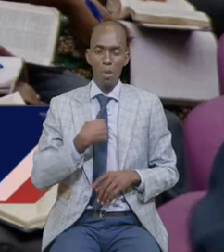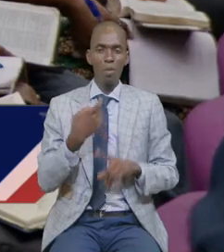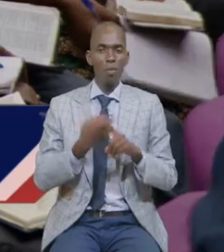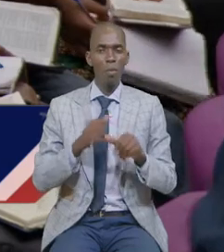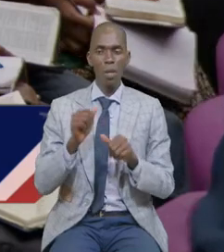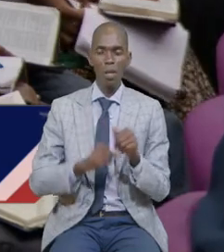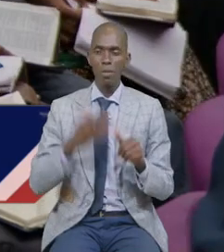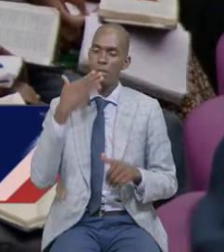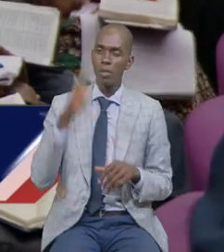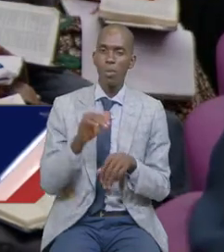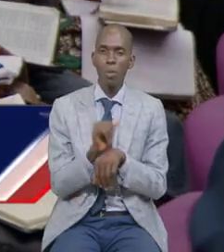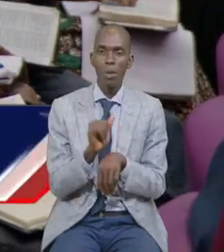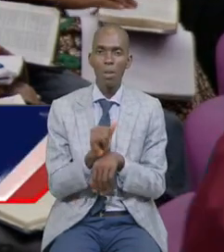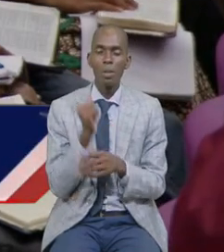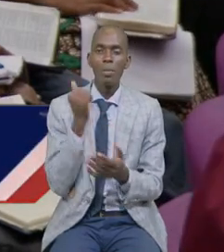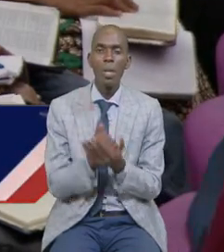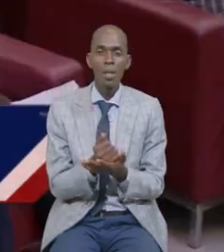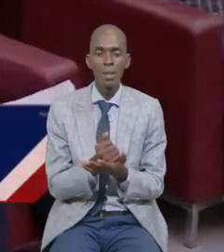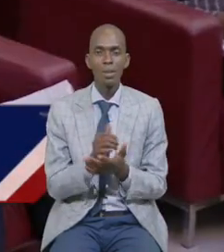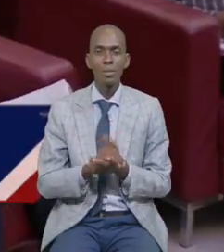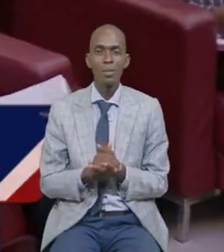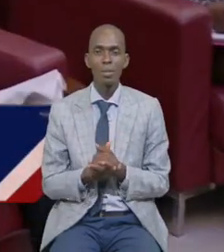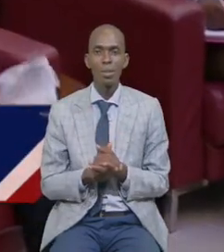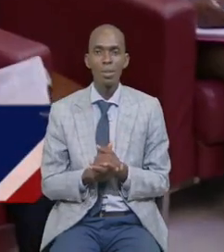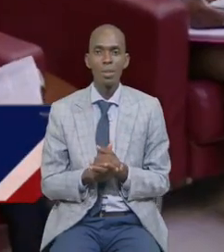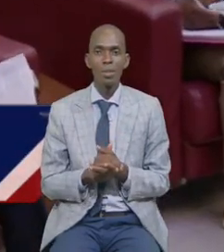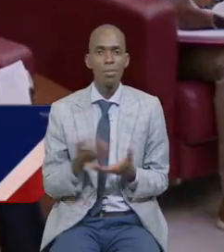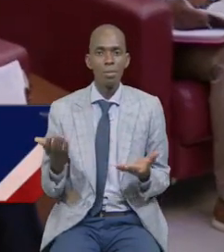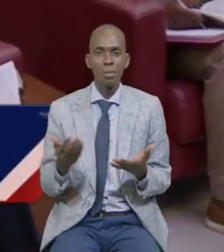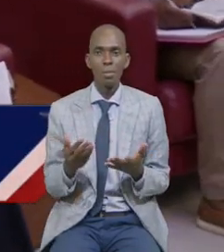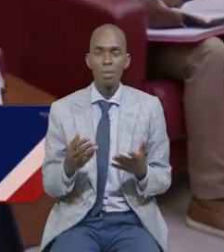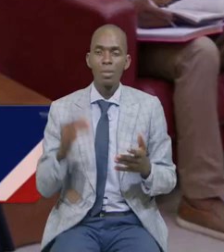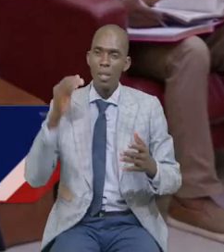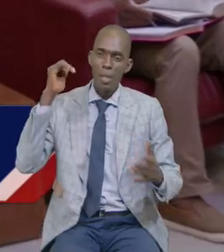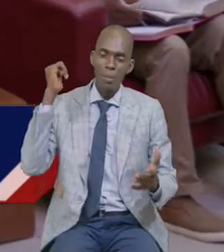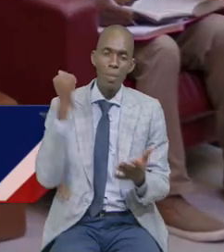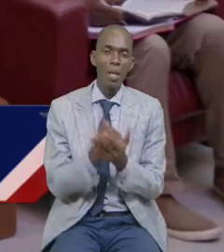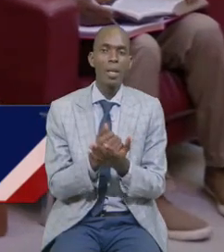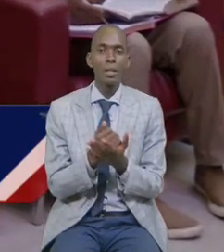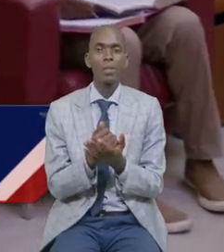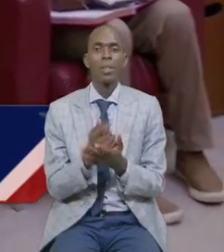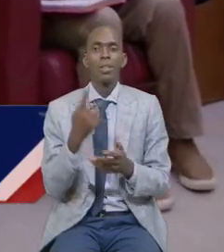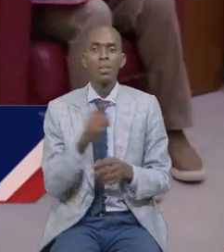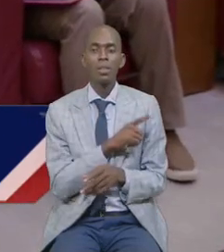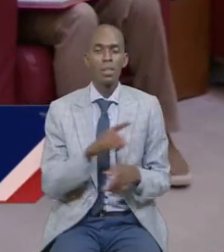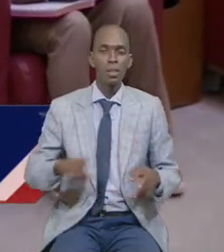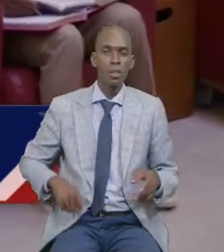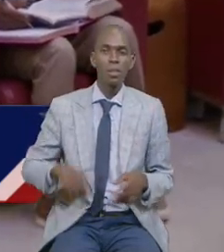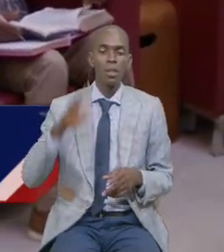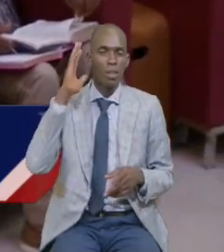every evil work." That's all the amen you have. The Lord